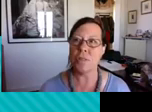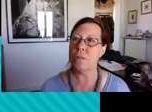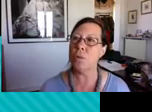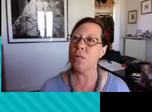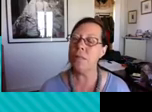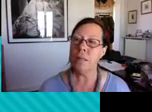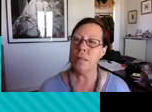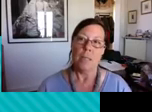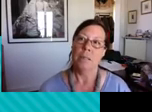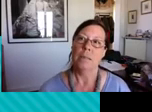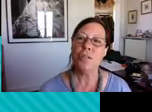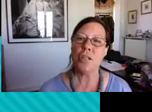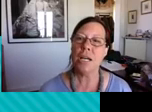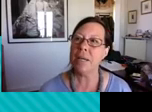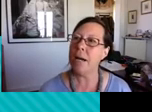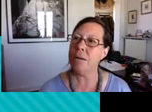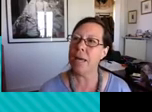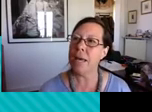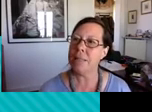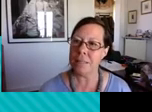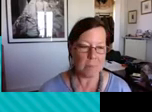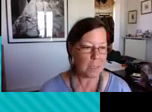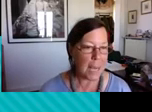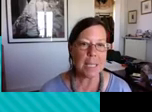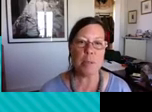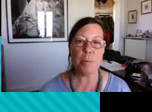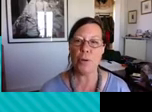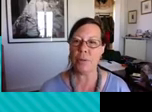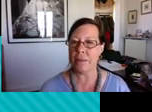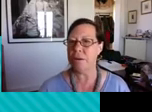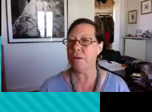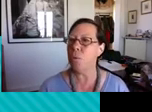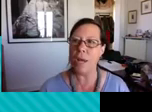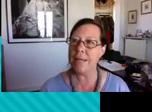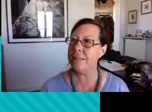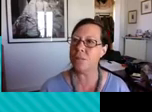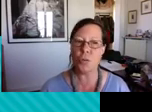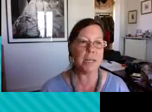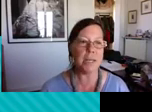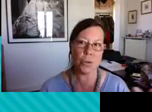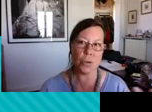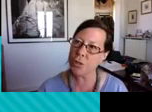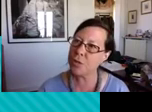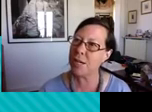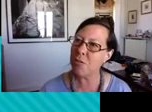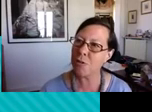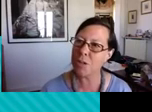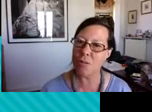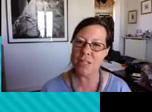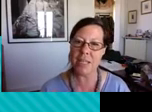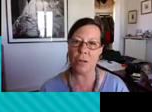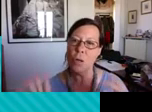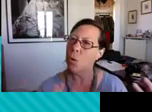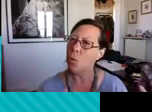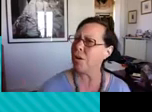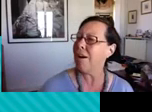countries in the world, leaders are coming out and telling people that there are ways that you can cure yourself from